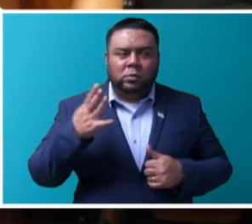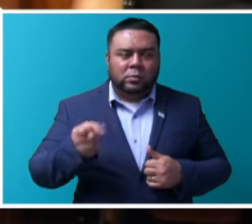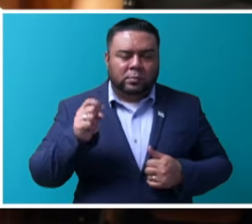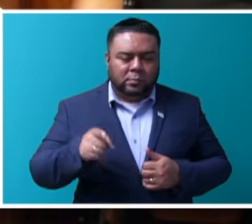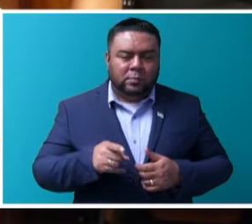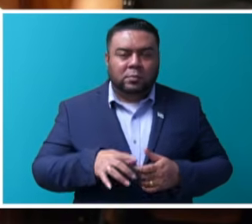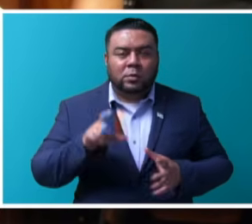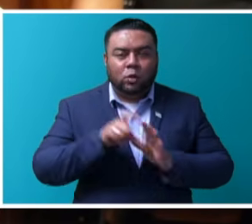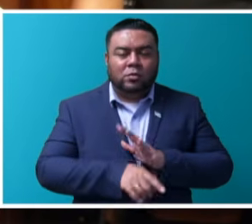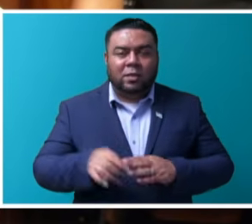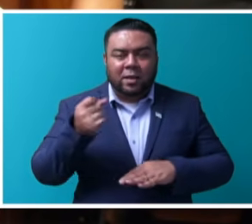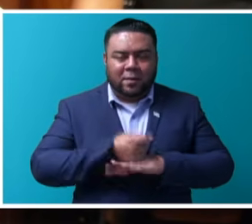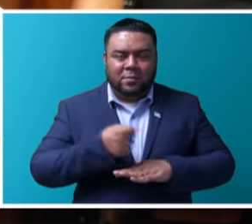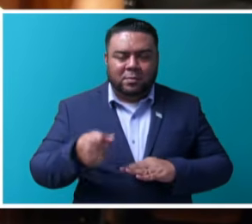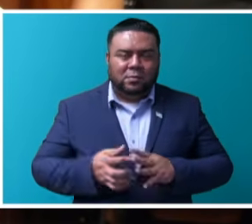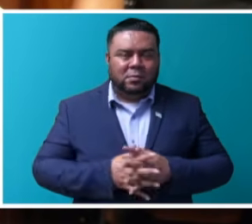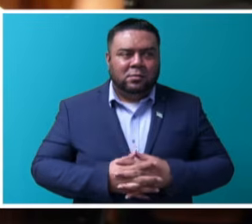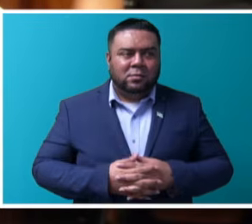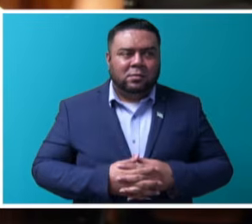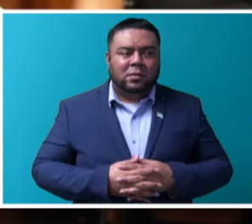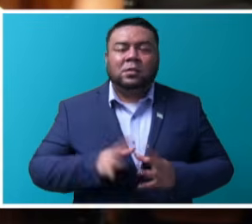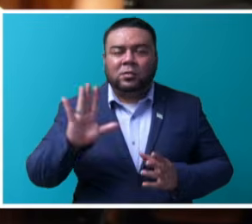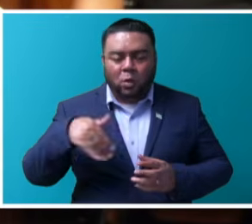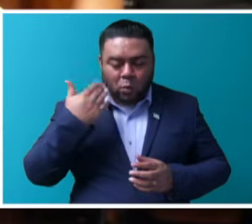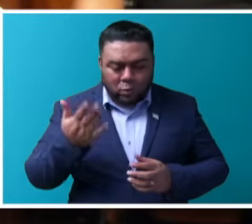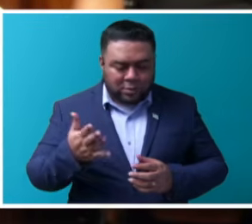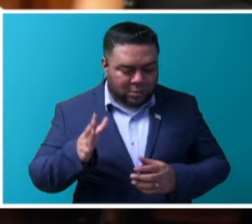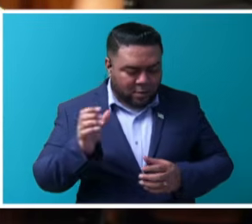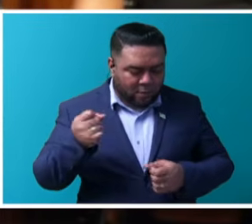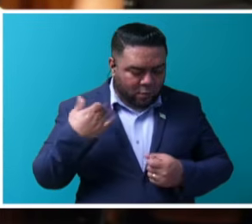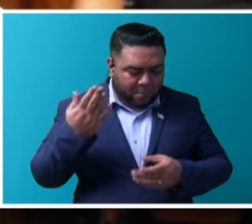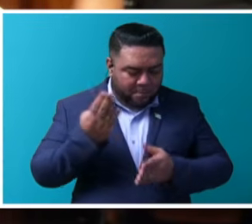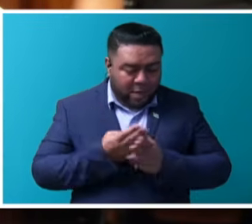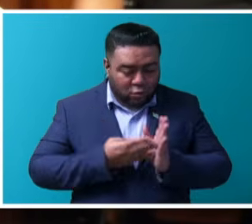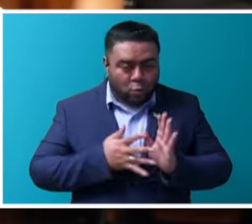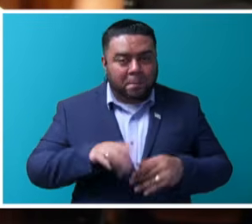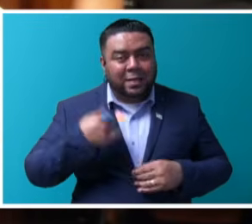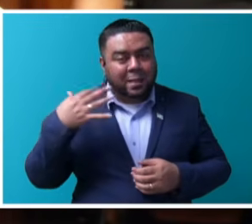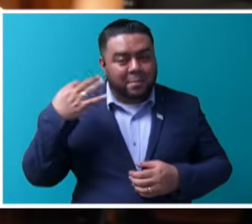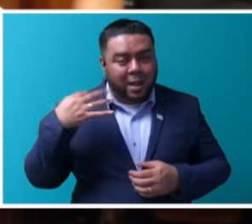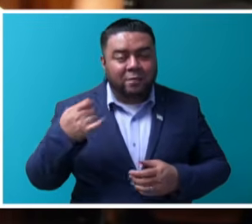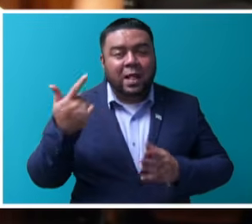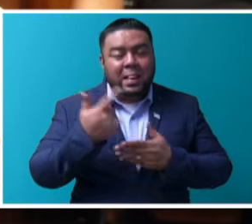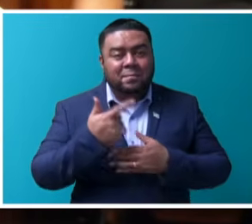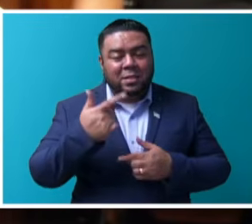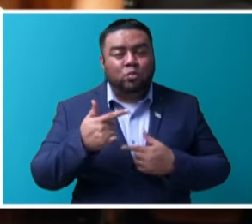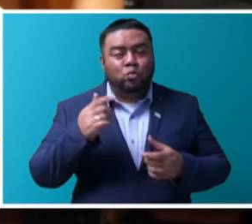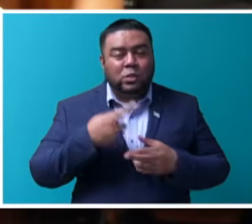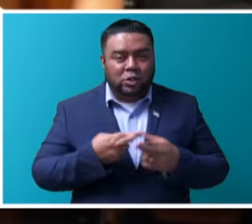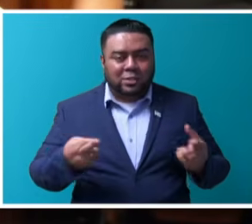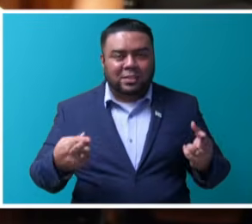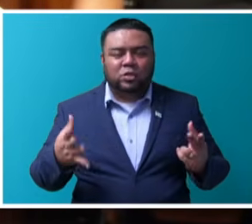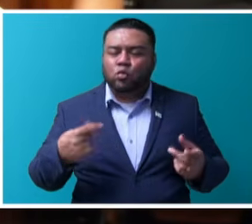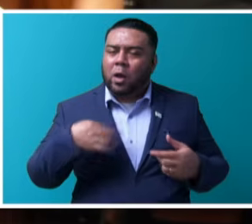significant cost to the government. As always, in every budget, we must apply our limited resources to